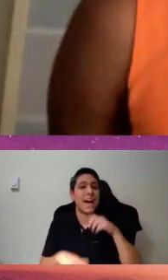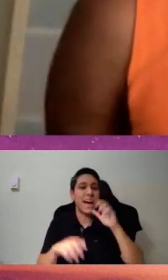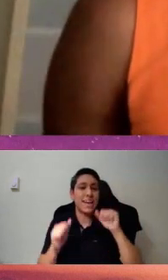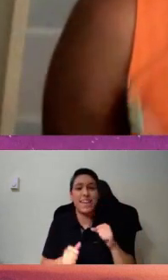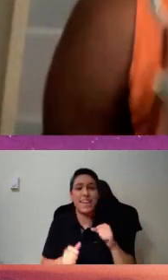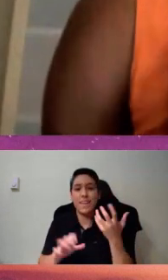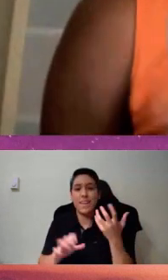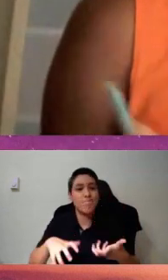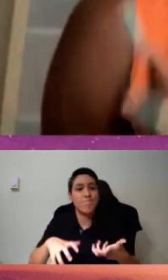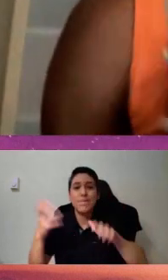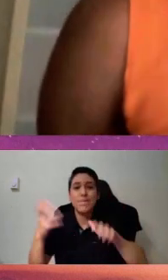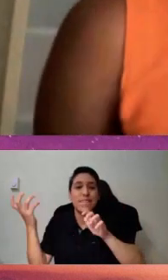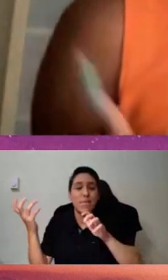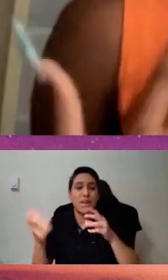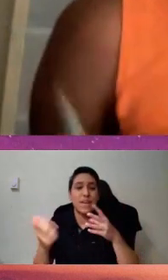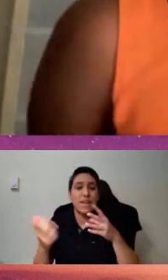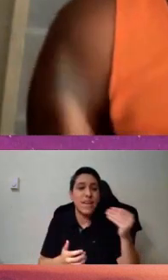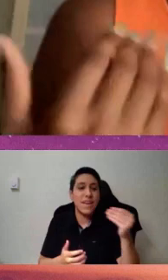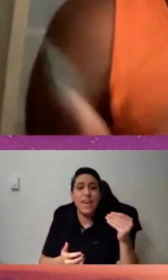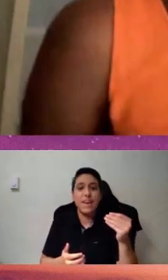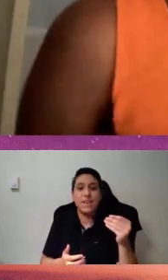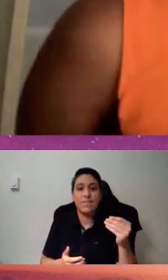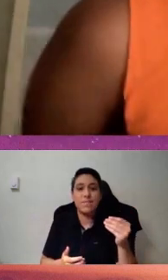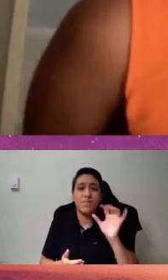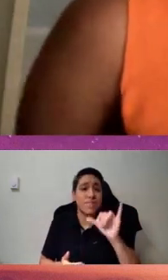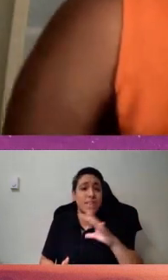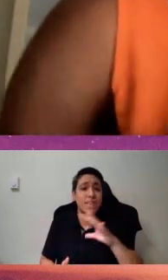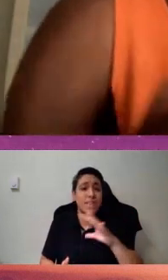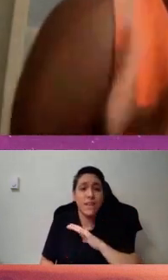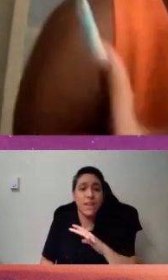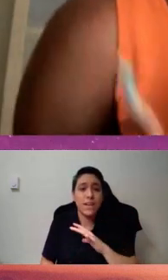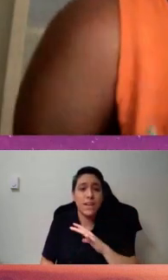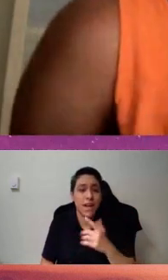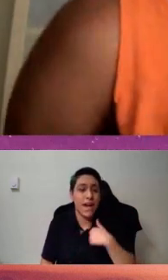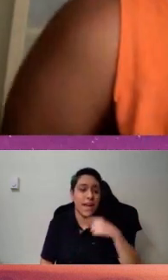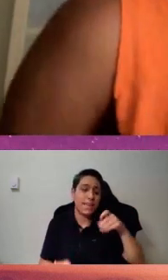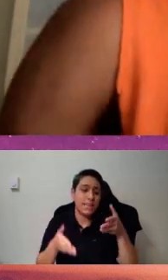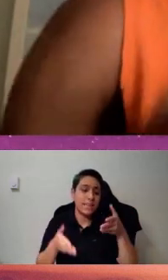need, like really giving myself a chance to make mistakes, you know,